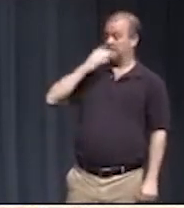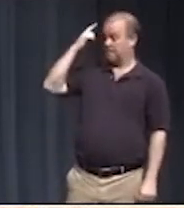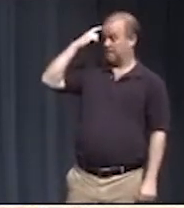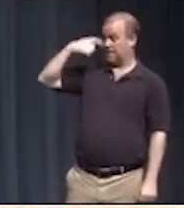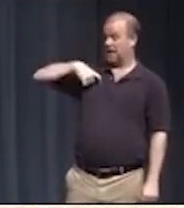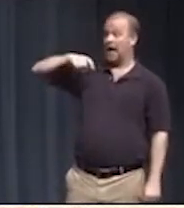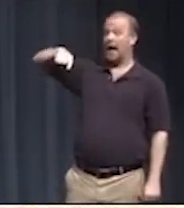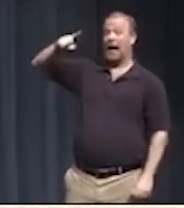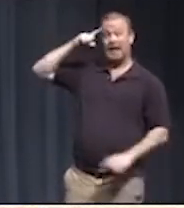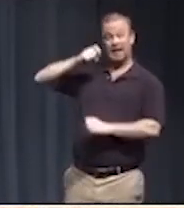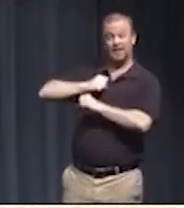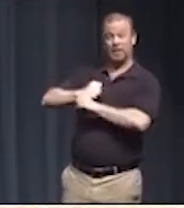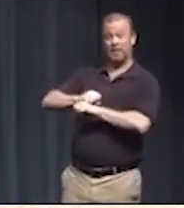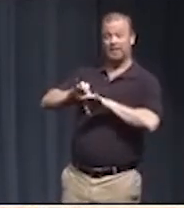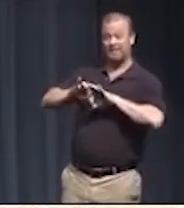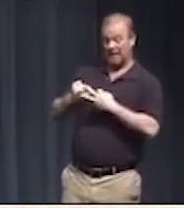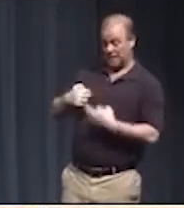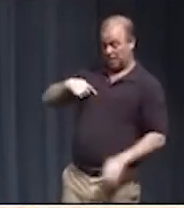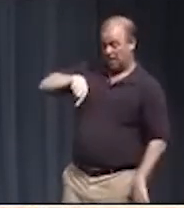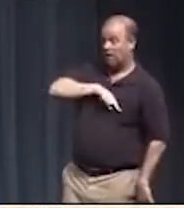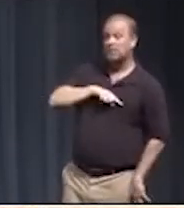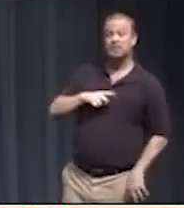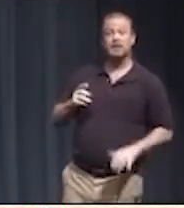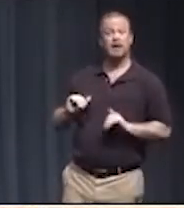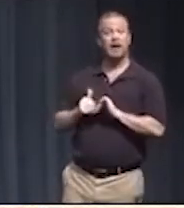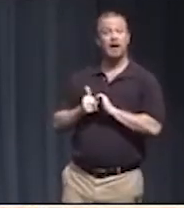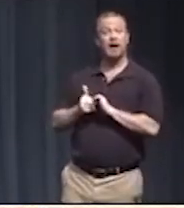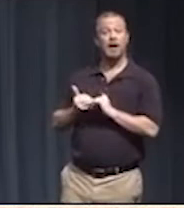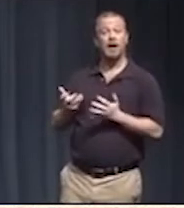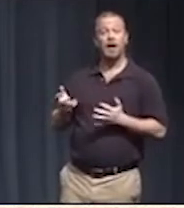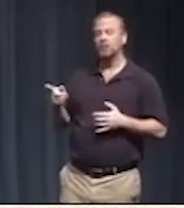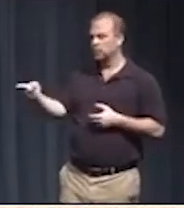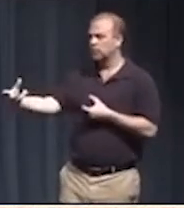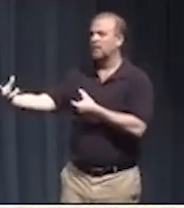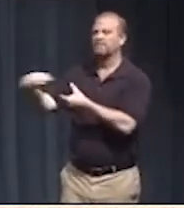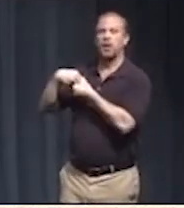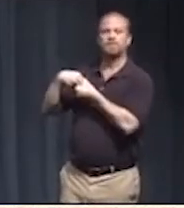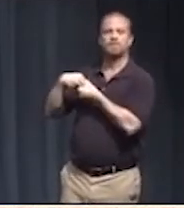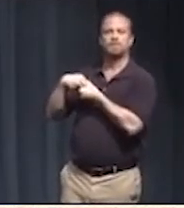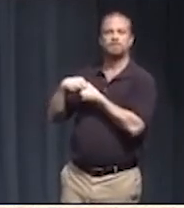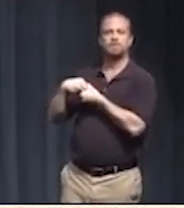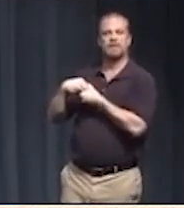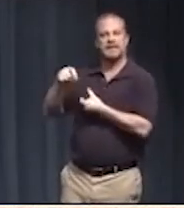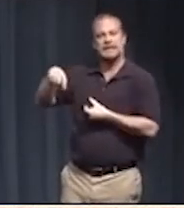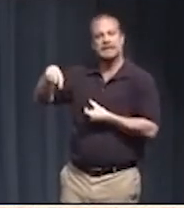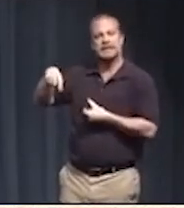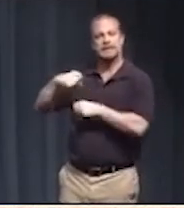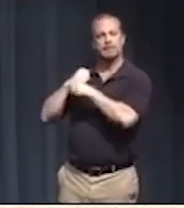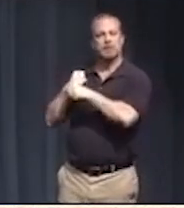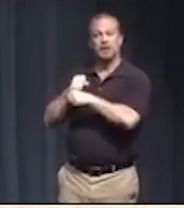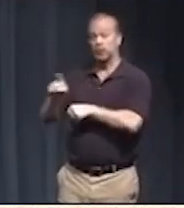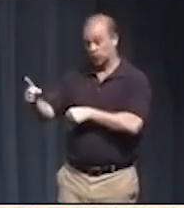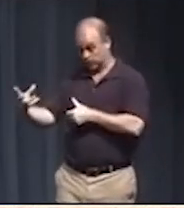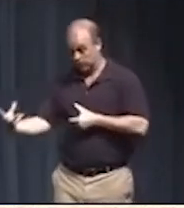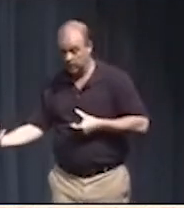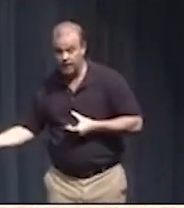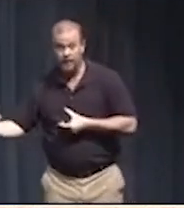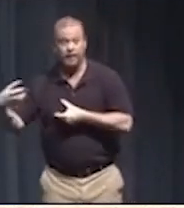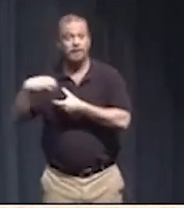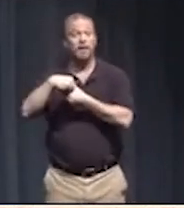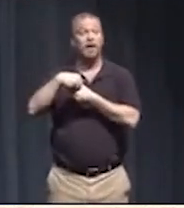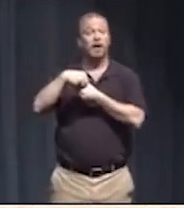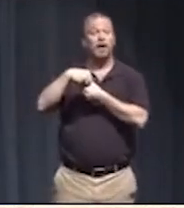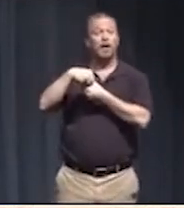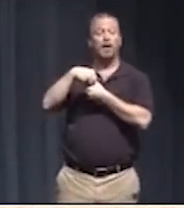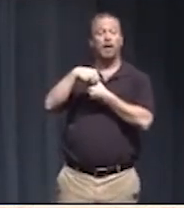need to help protect the family and take care of the family, is him to be involved. His involvement goes a long way